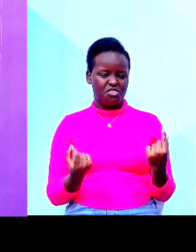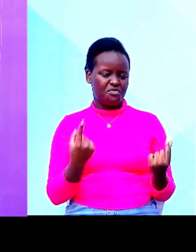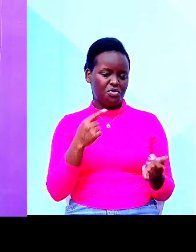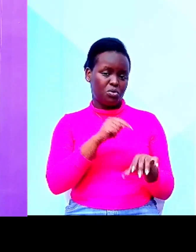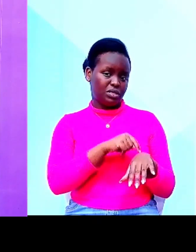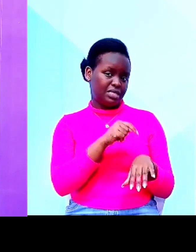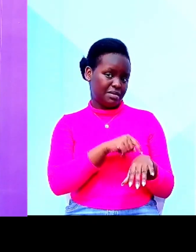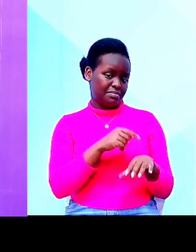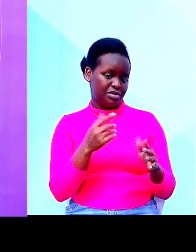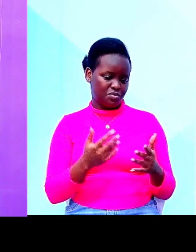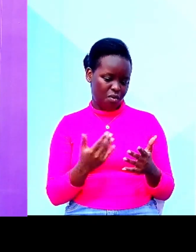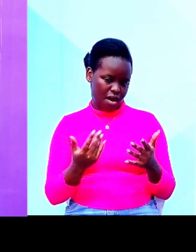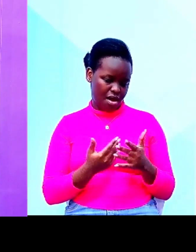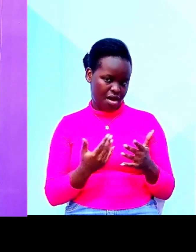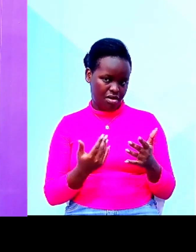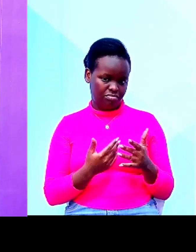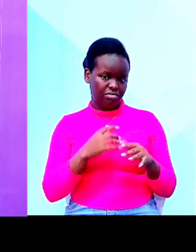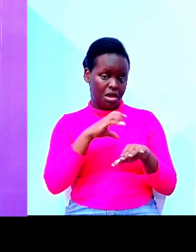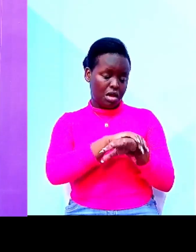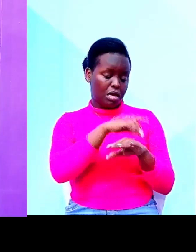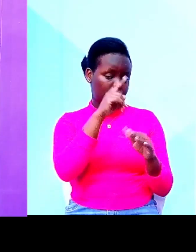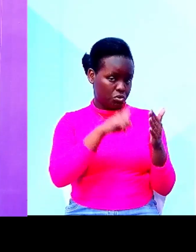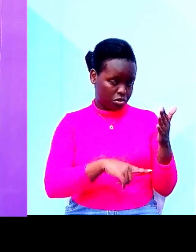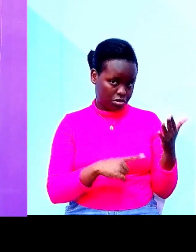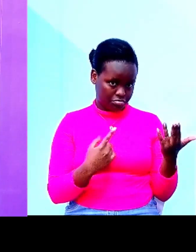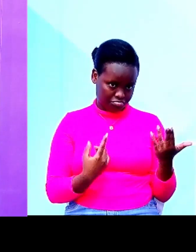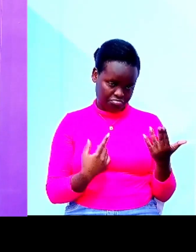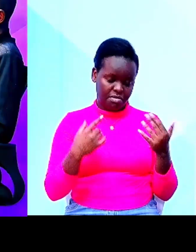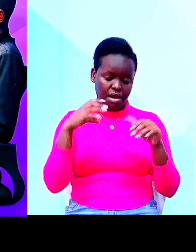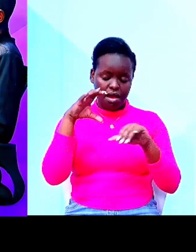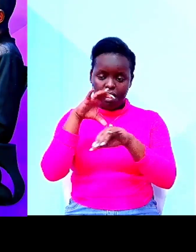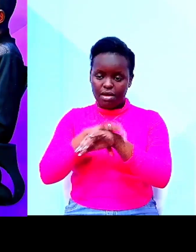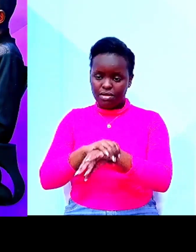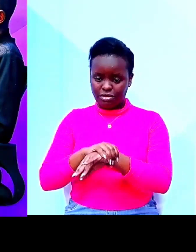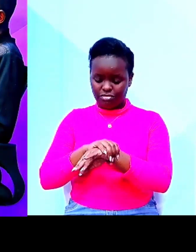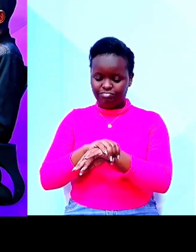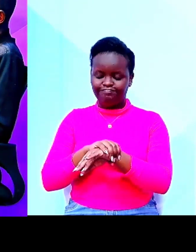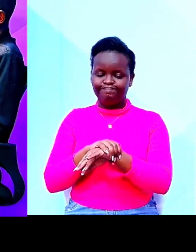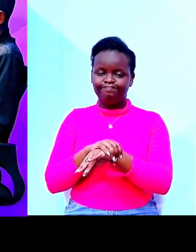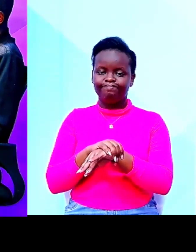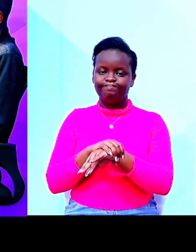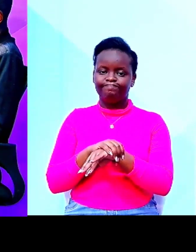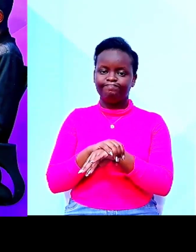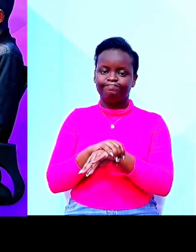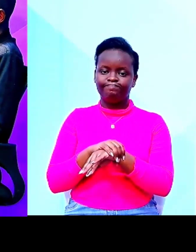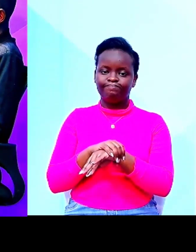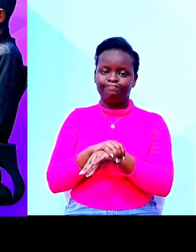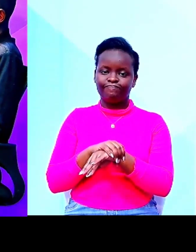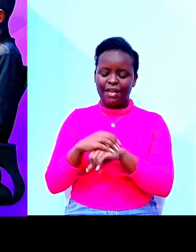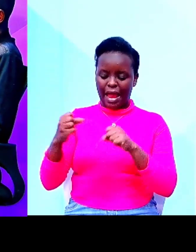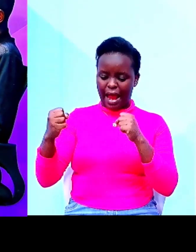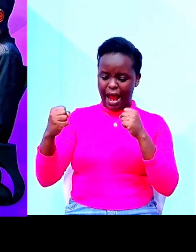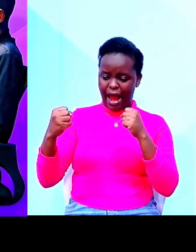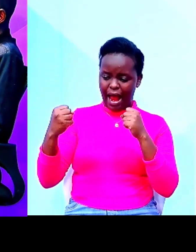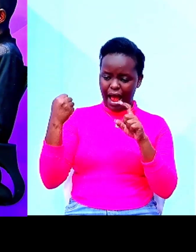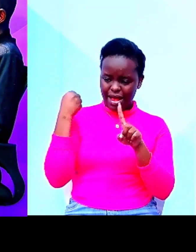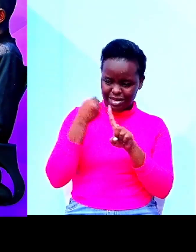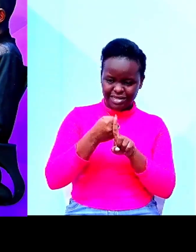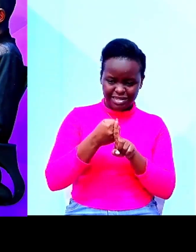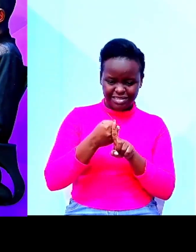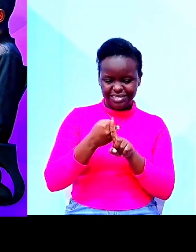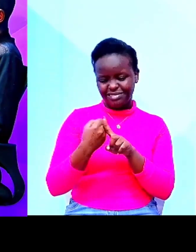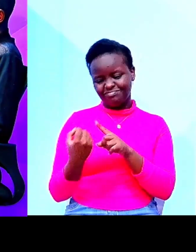occasions where you can get seizure attacks here and there,